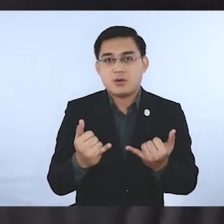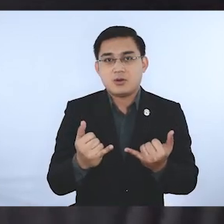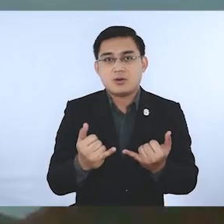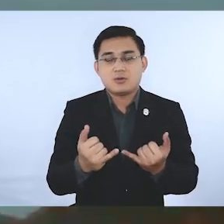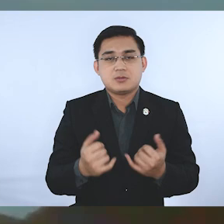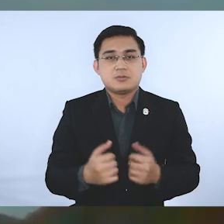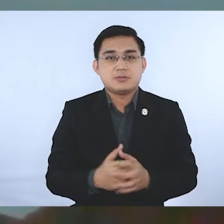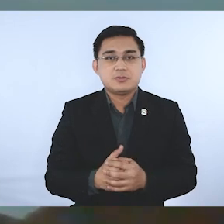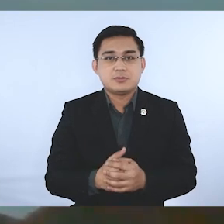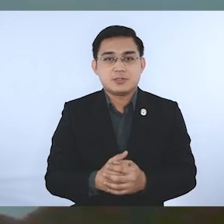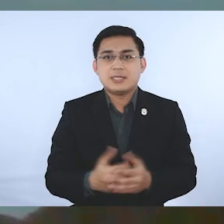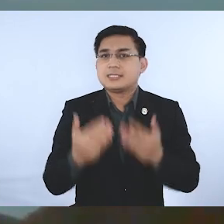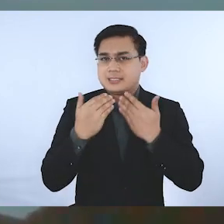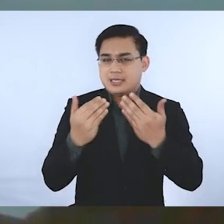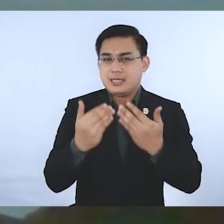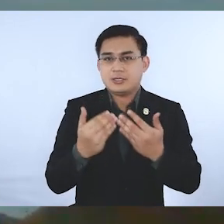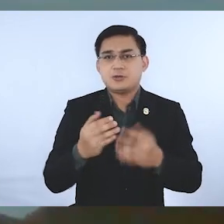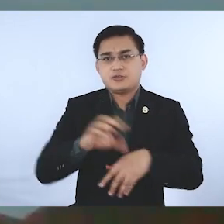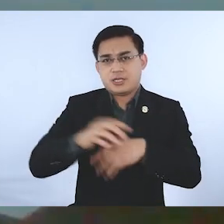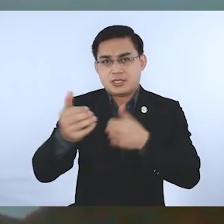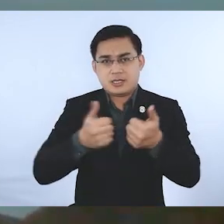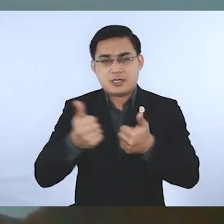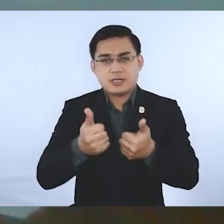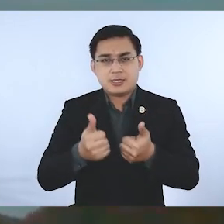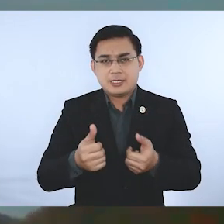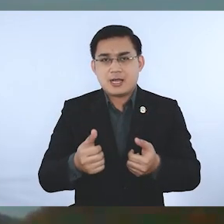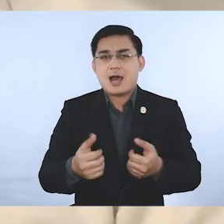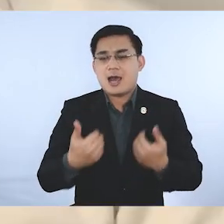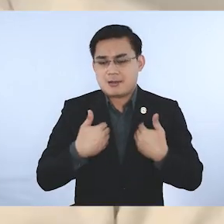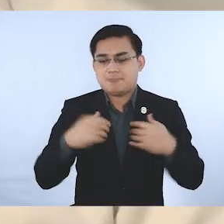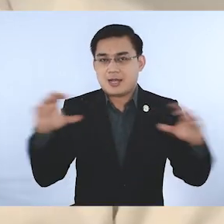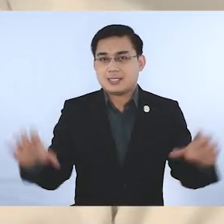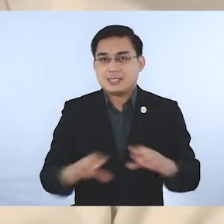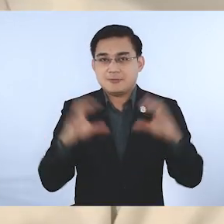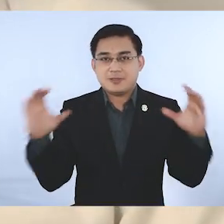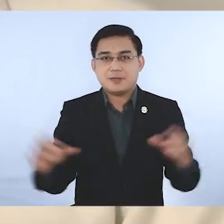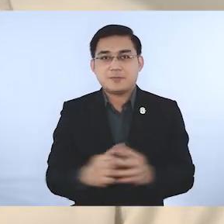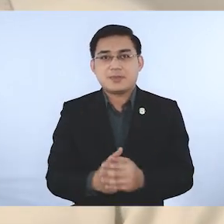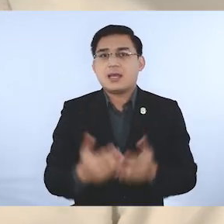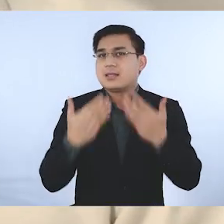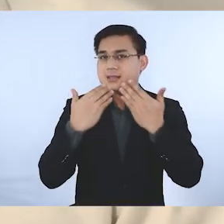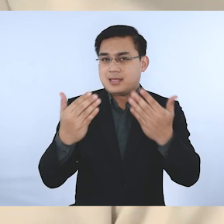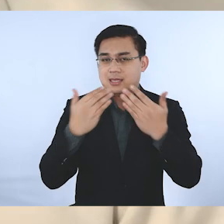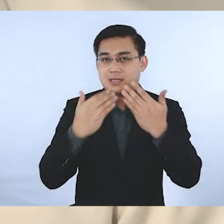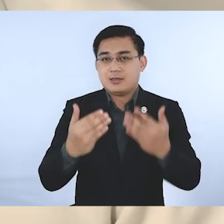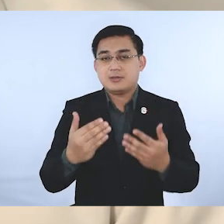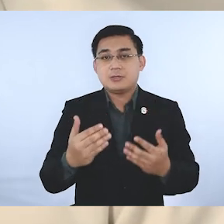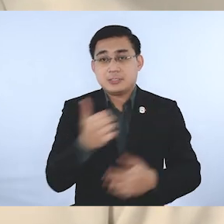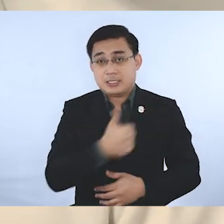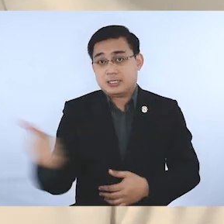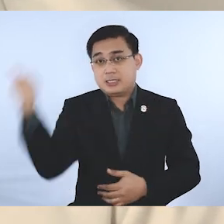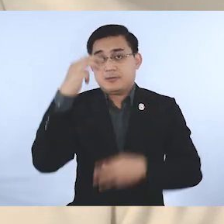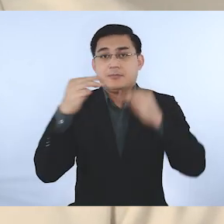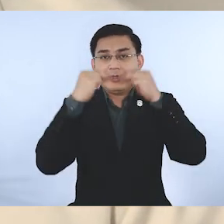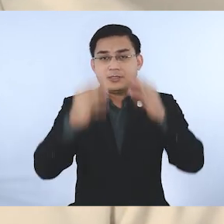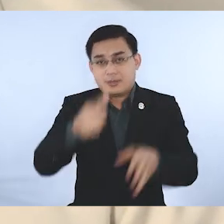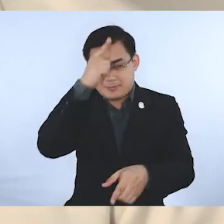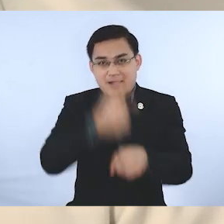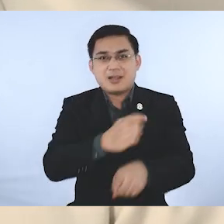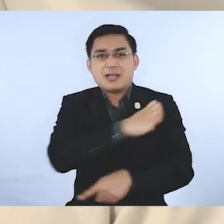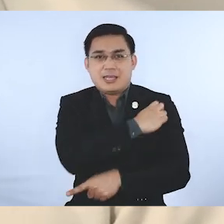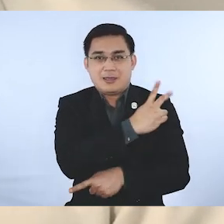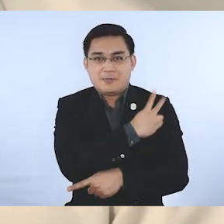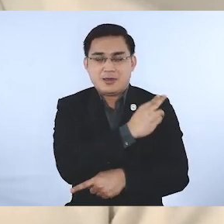virus. I'm so thankful for the church administration for providing this activity. We thank our beloved executive minister, Brother Eduardo